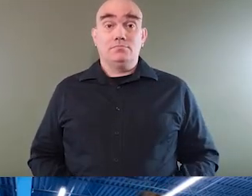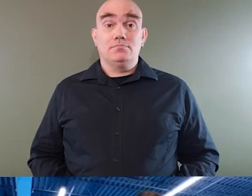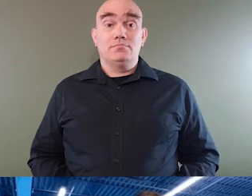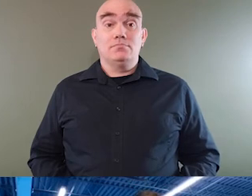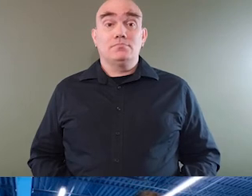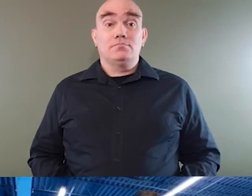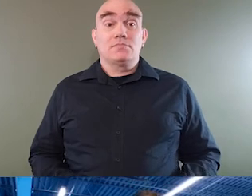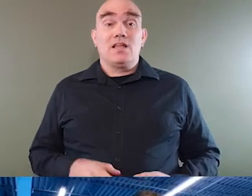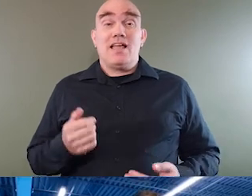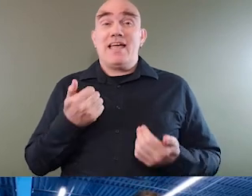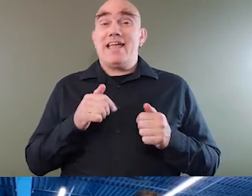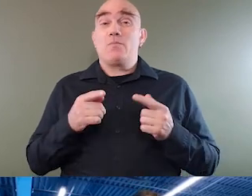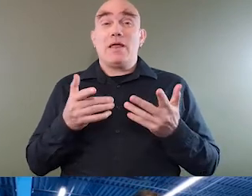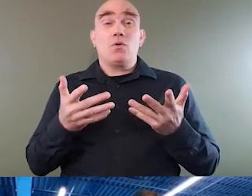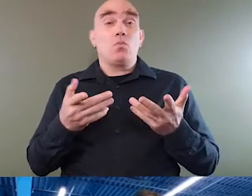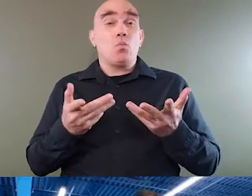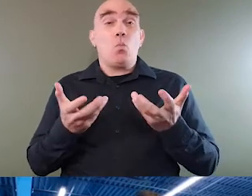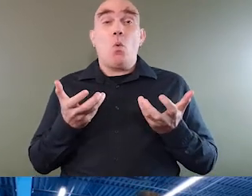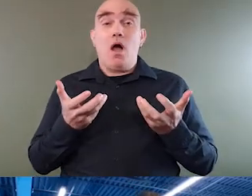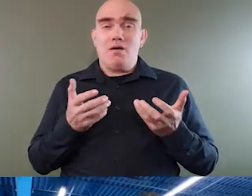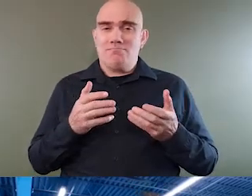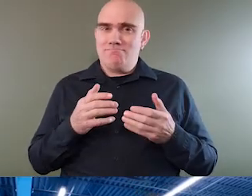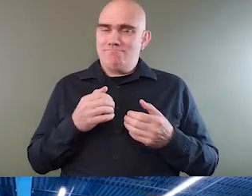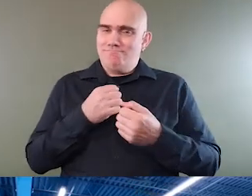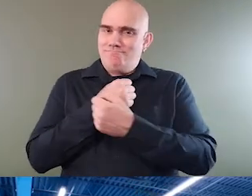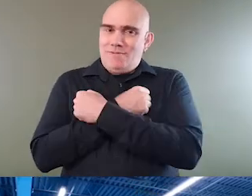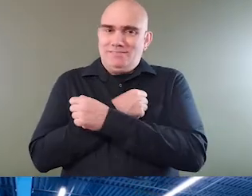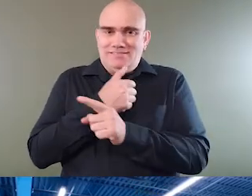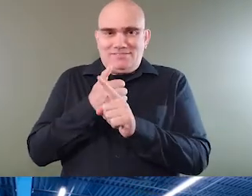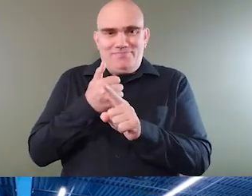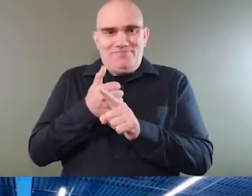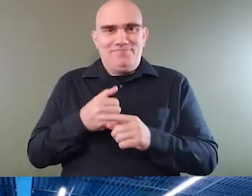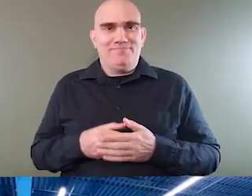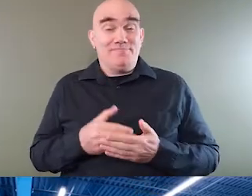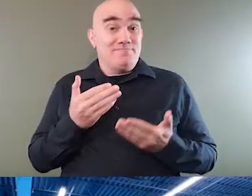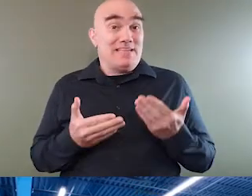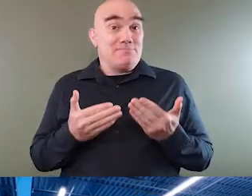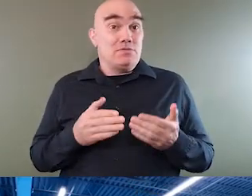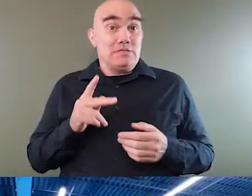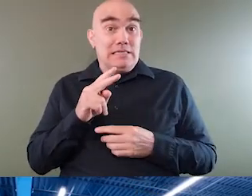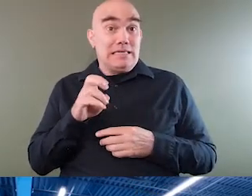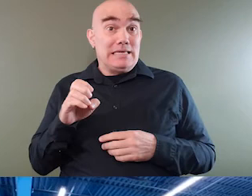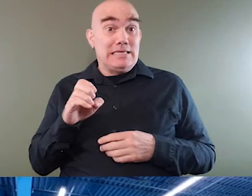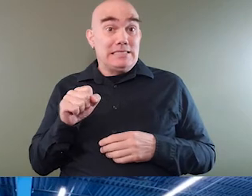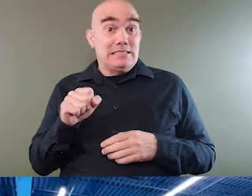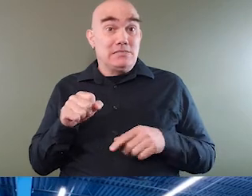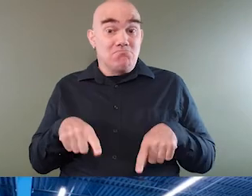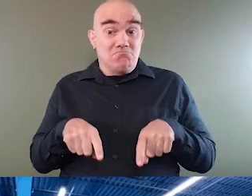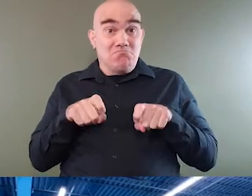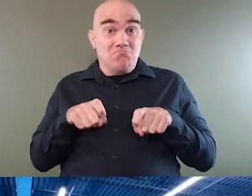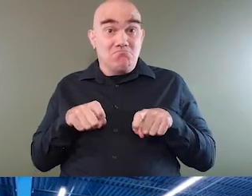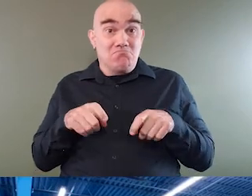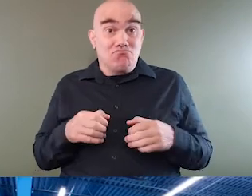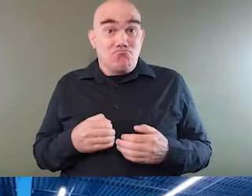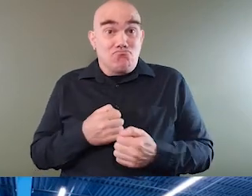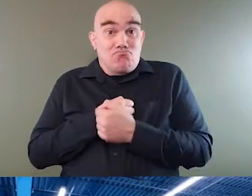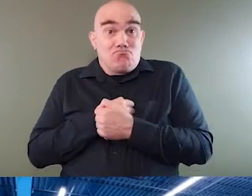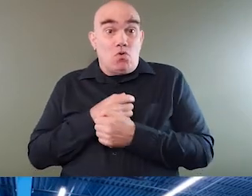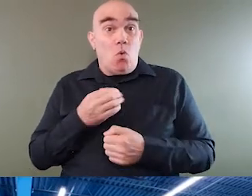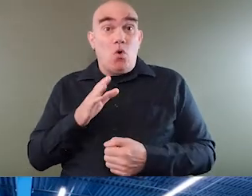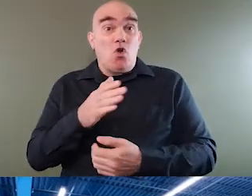And in any way you wish, give yourself a hug. Maybe that's by gathering up both knees or just wrapping your arms around